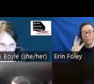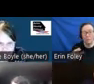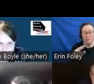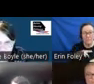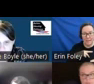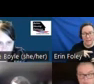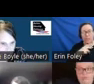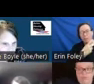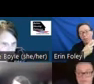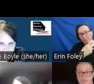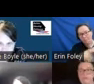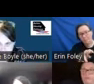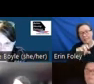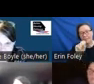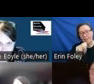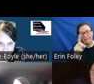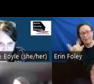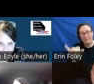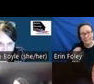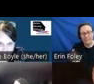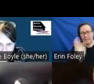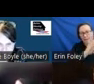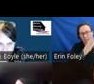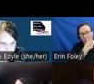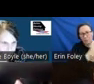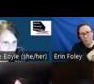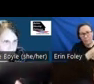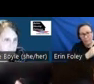to SSDI, increasing her income.